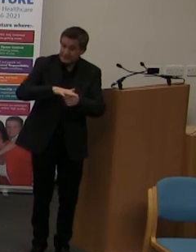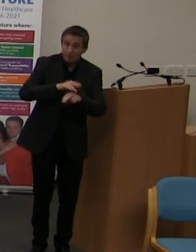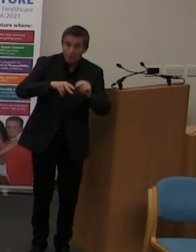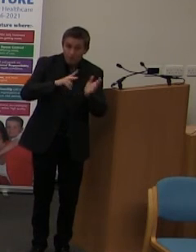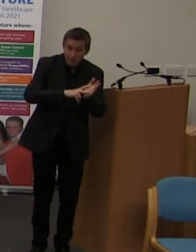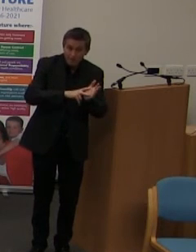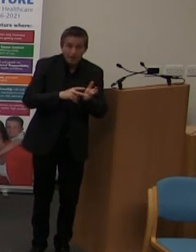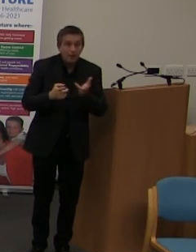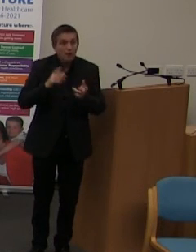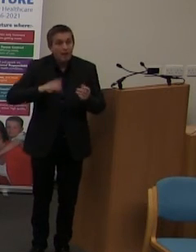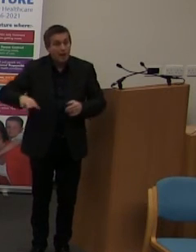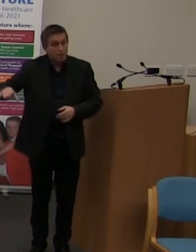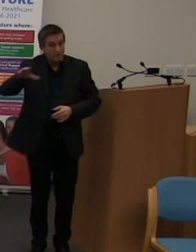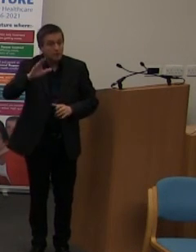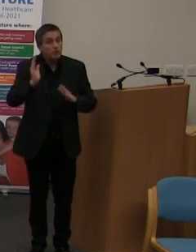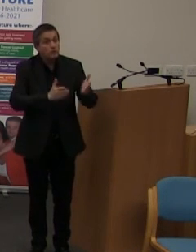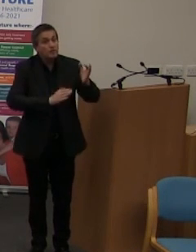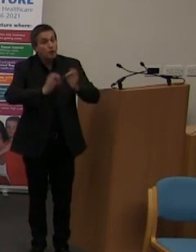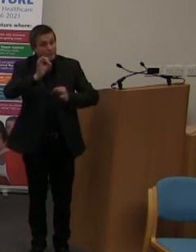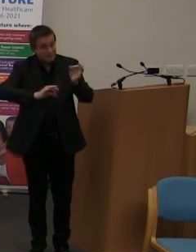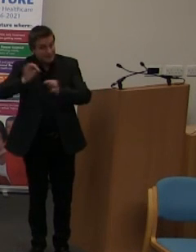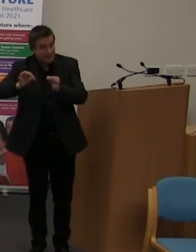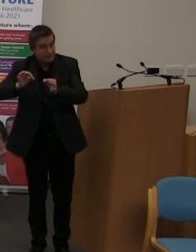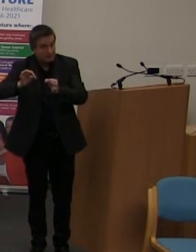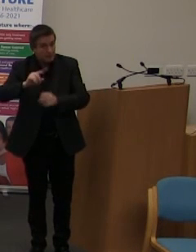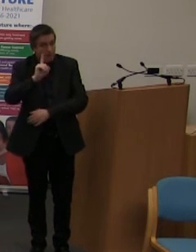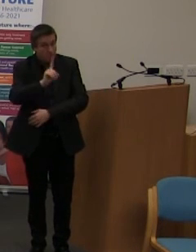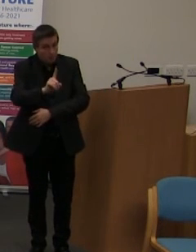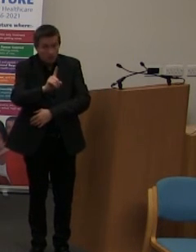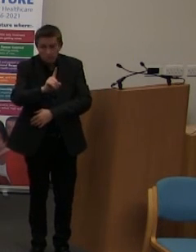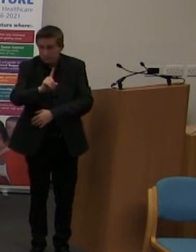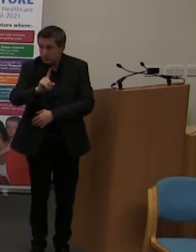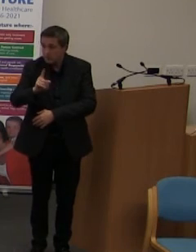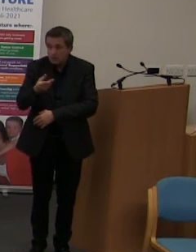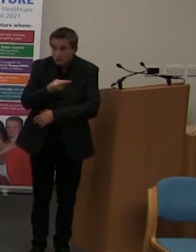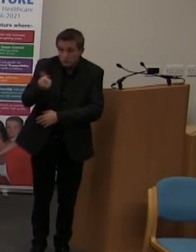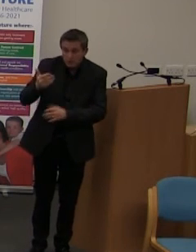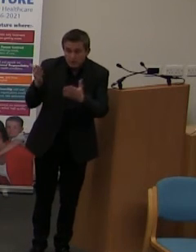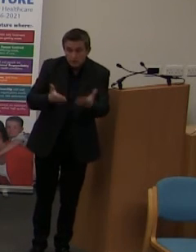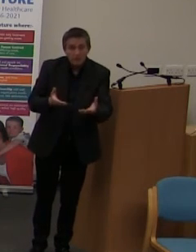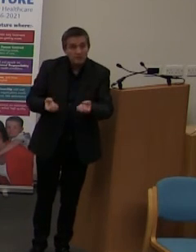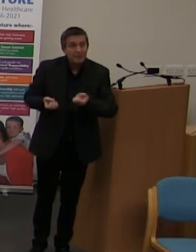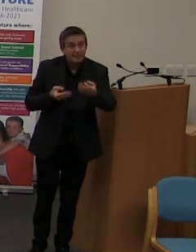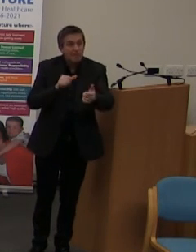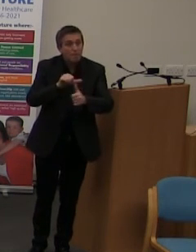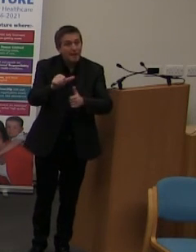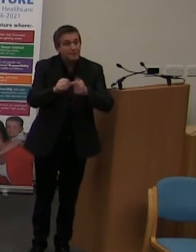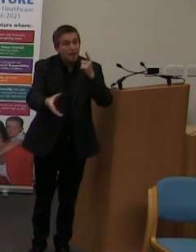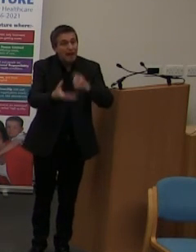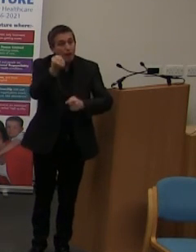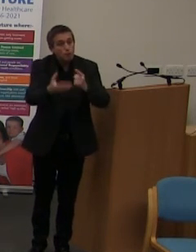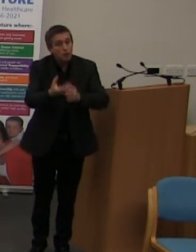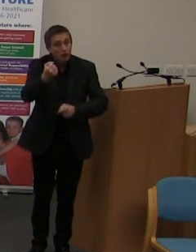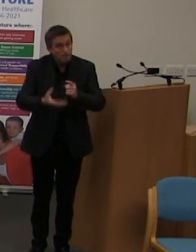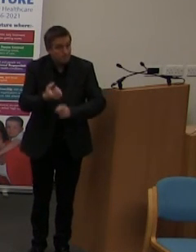been services redesign happening, actually what we've been finding and we've been hearing today is that some of those are providing far better outcomes because of the refocus,